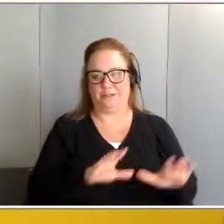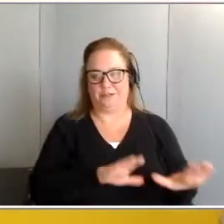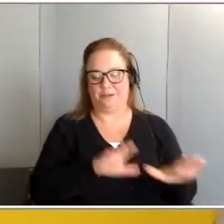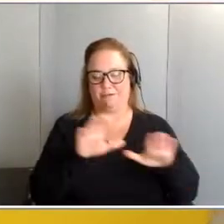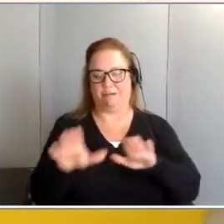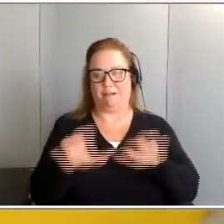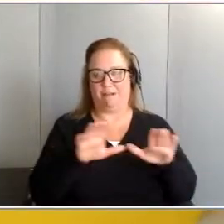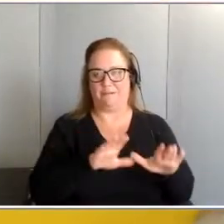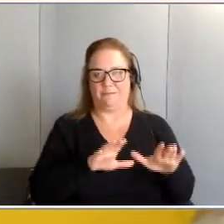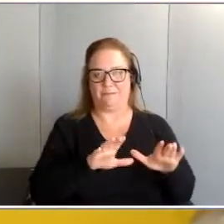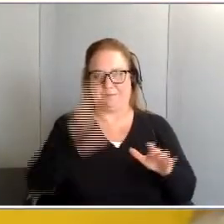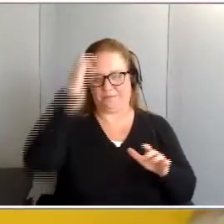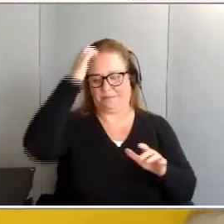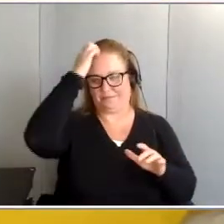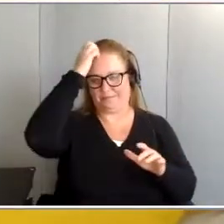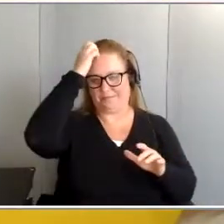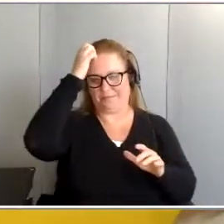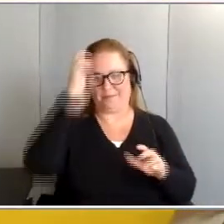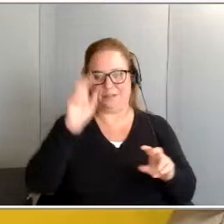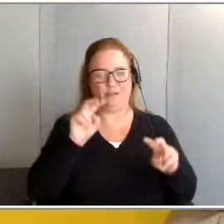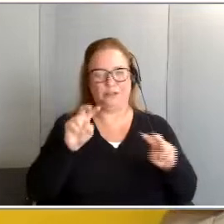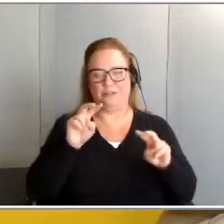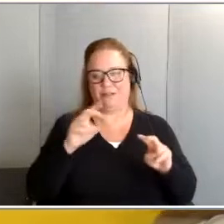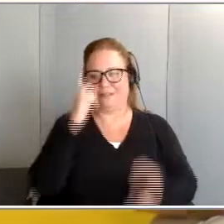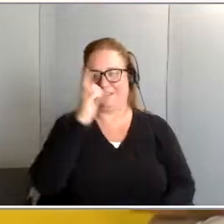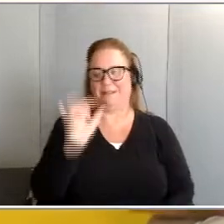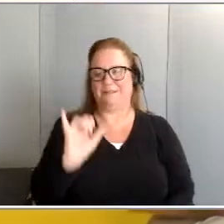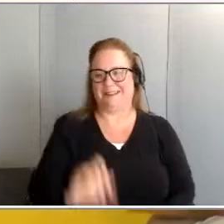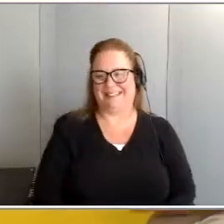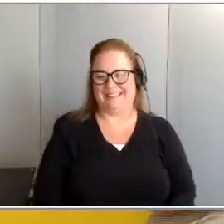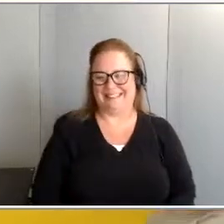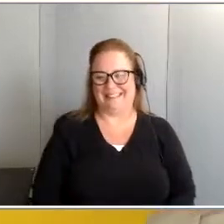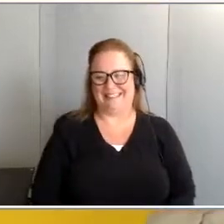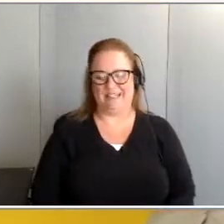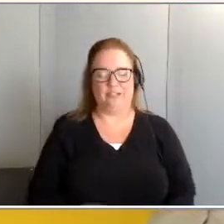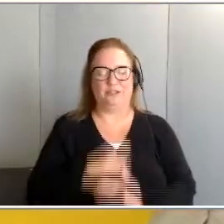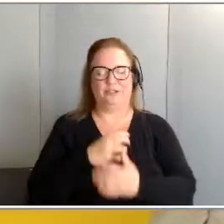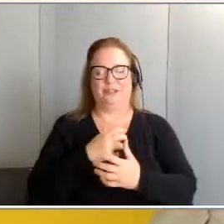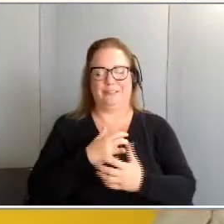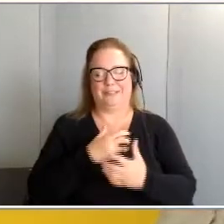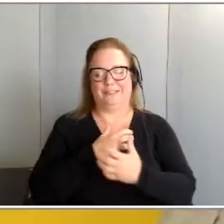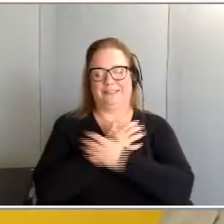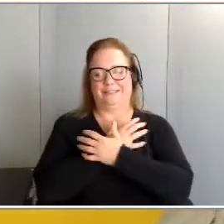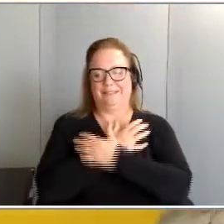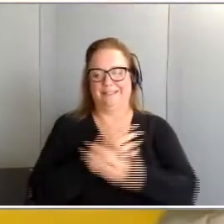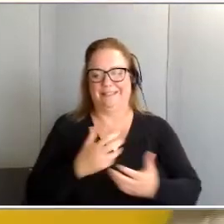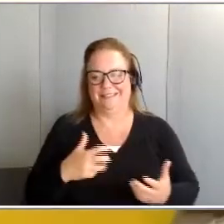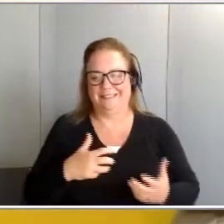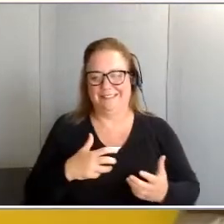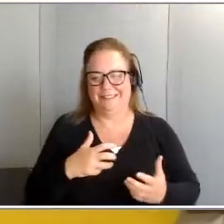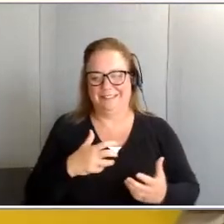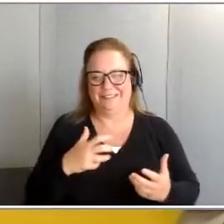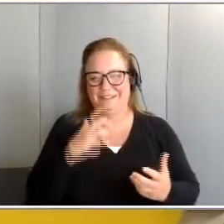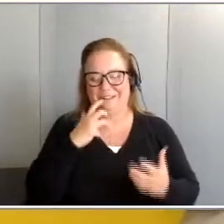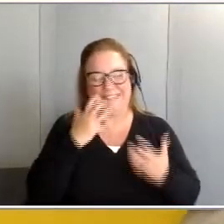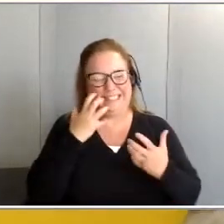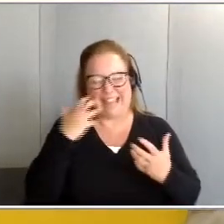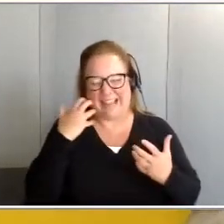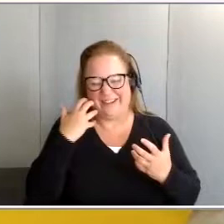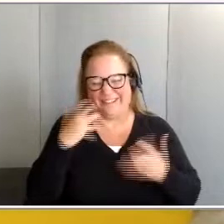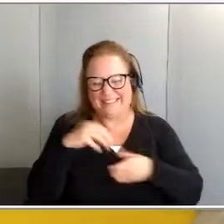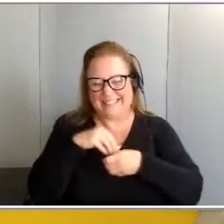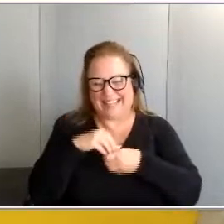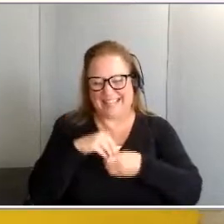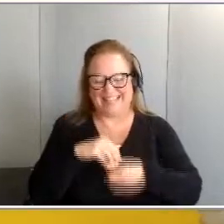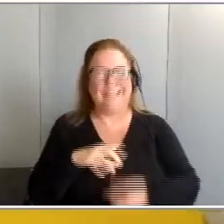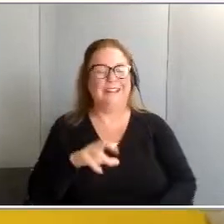and She just looks that way. all right. She's a tiger at heart. But remember, she's an agility champion, so she's got lots of giddy up and go